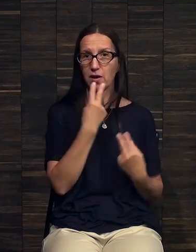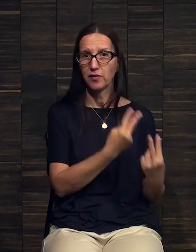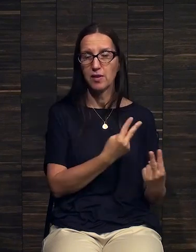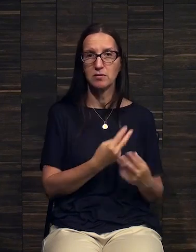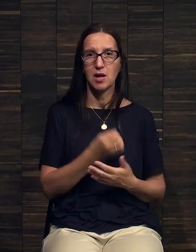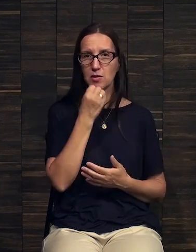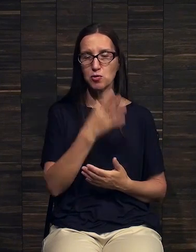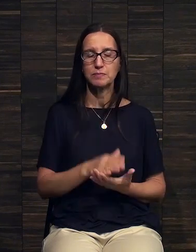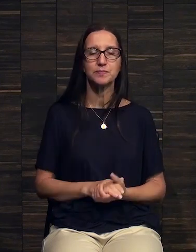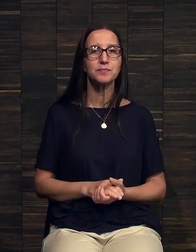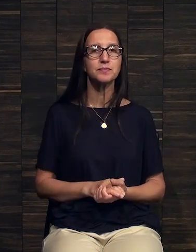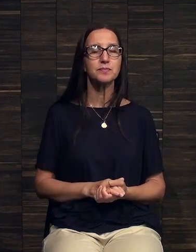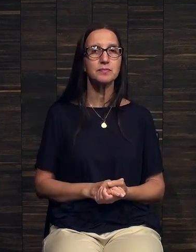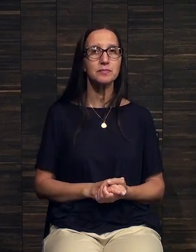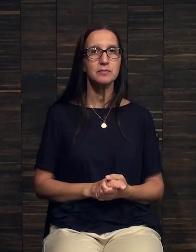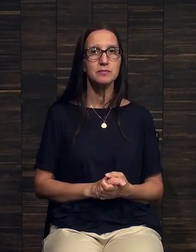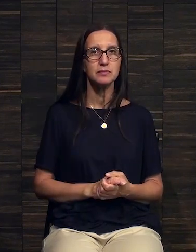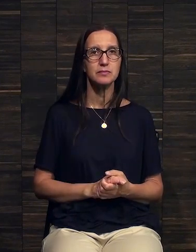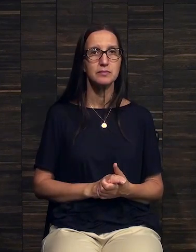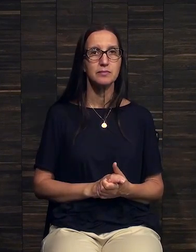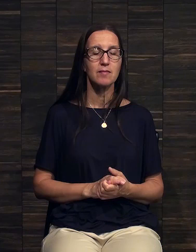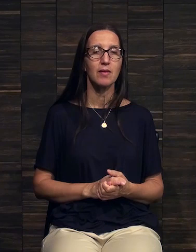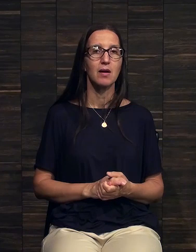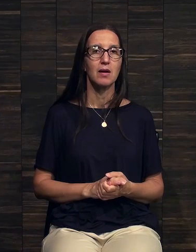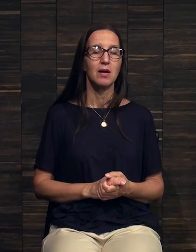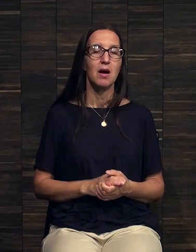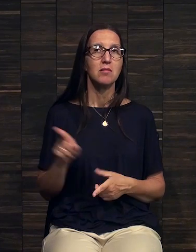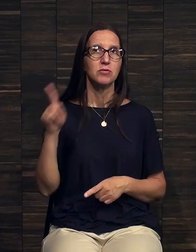because this is meant for